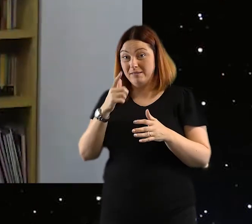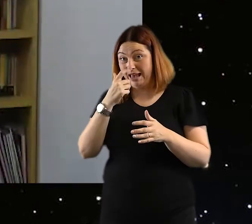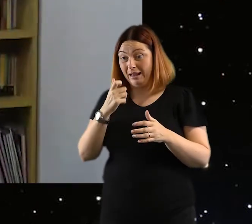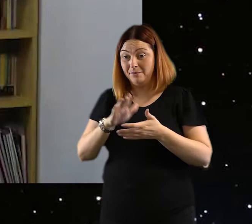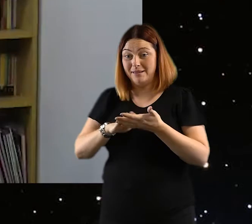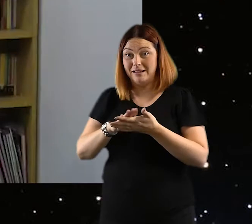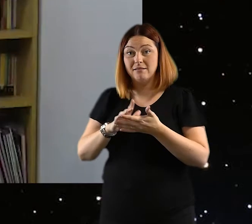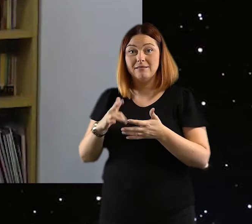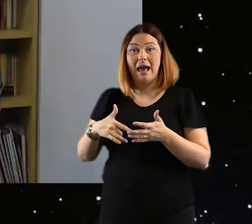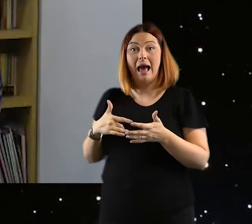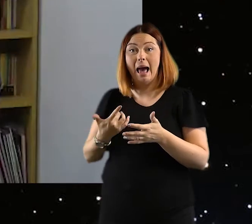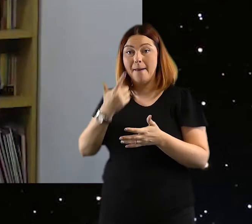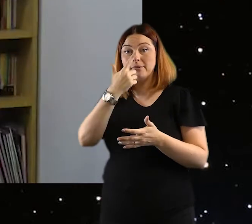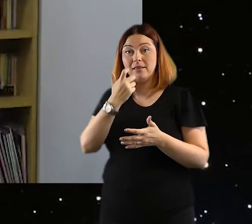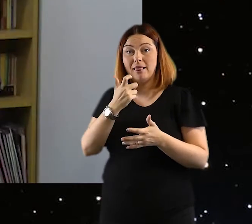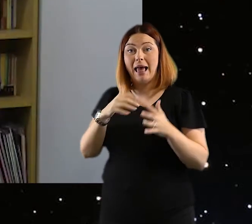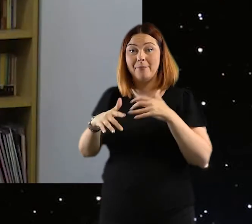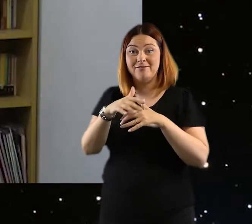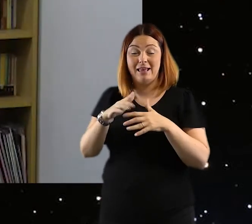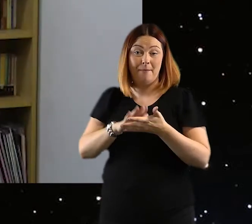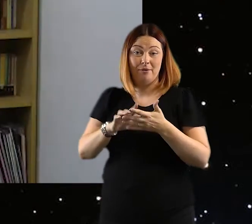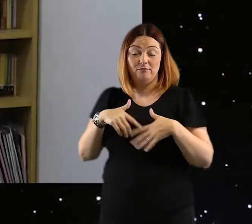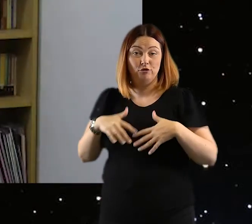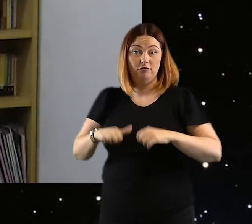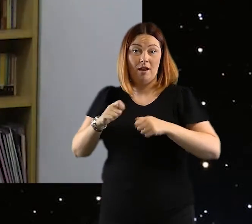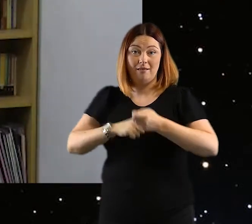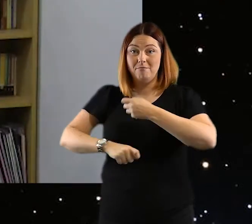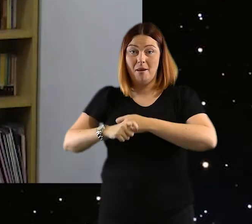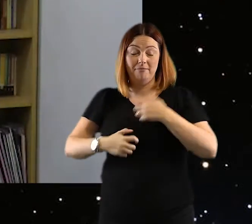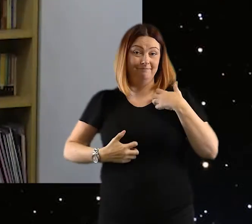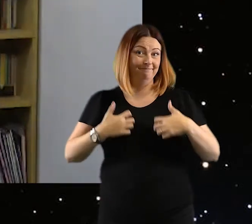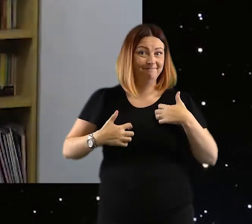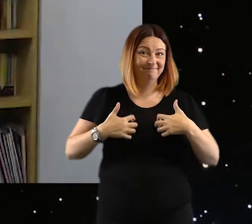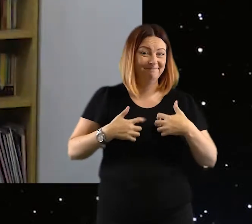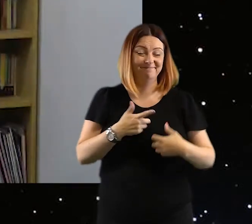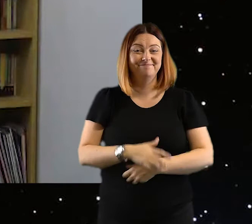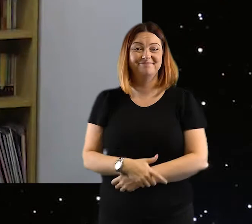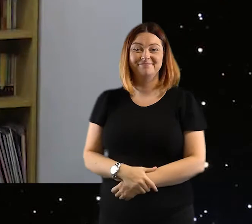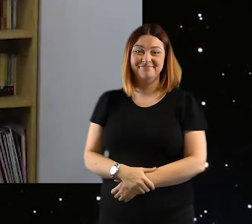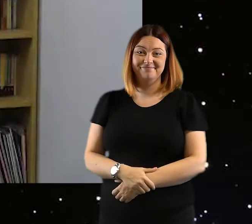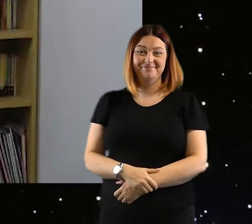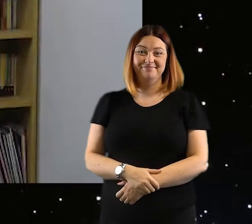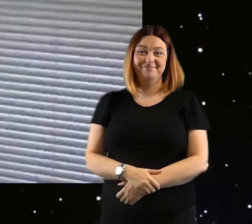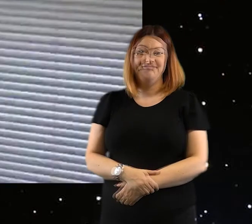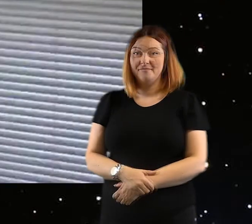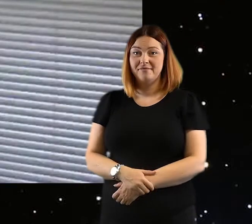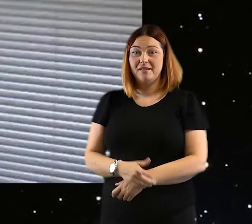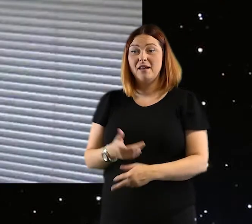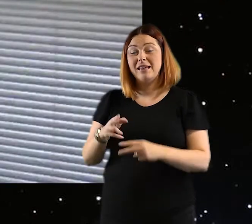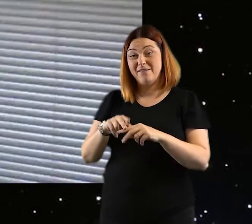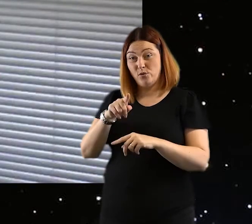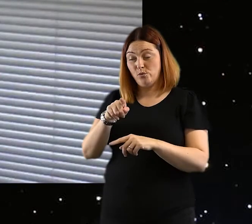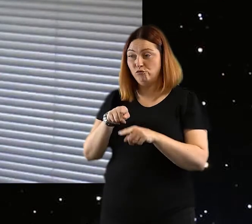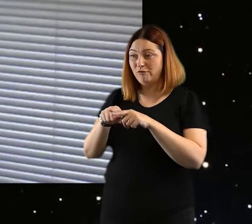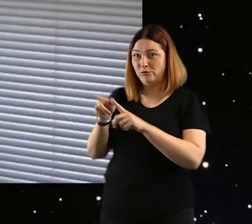associate based on our sample size of 1 with a habitable atmosphere, then things really start getting exciting. Well,